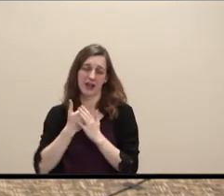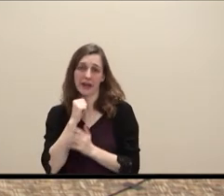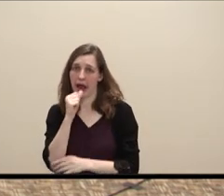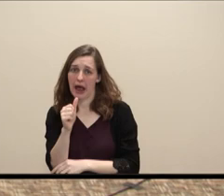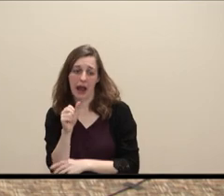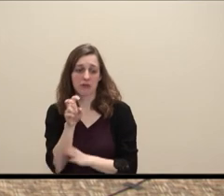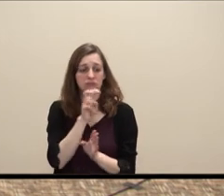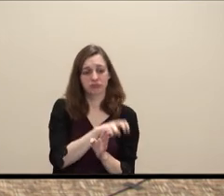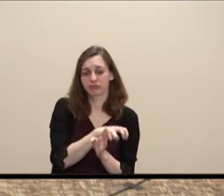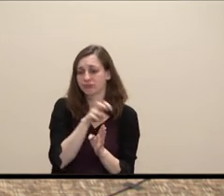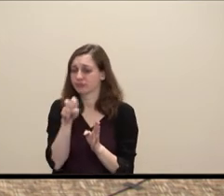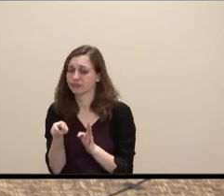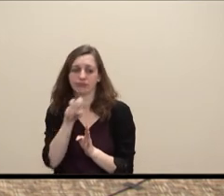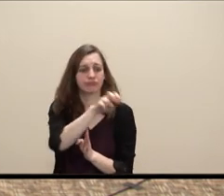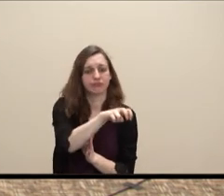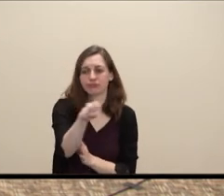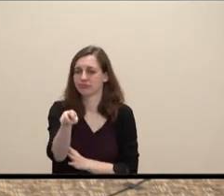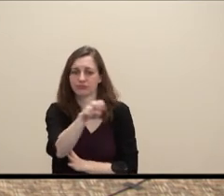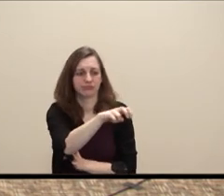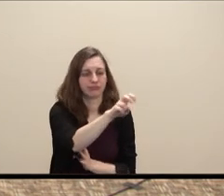bounce around from program to program